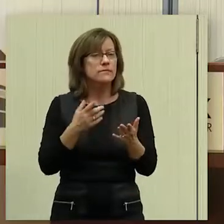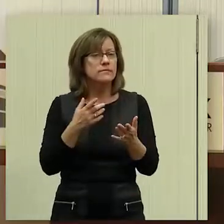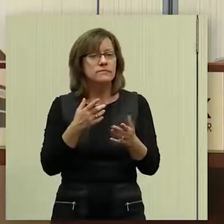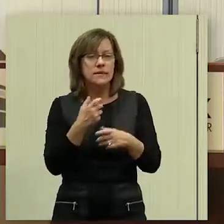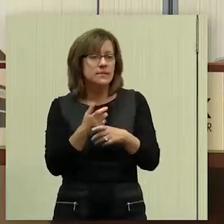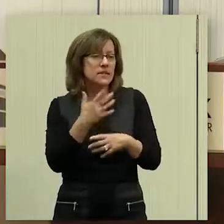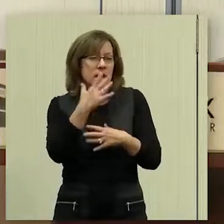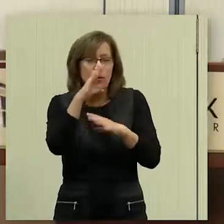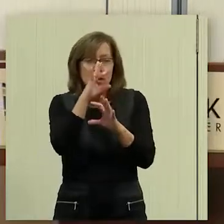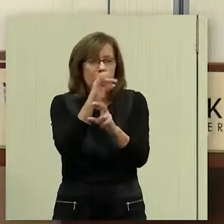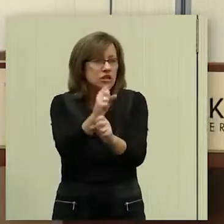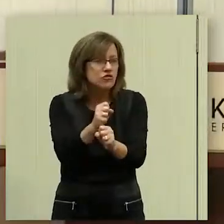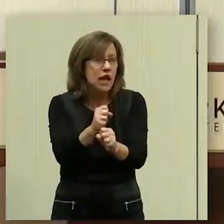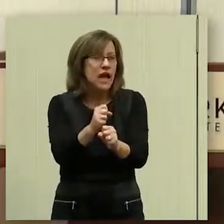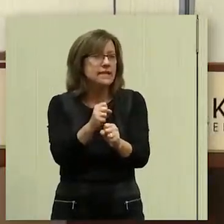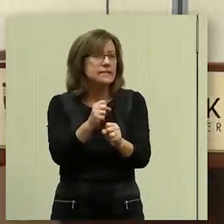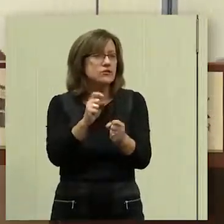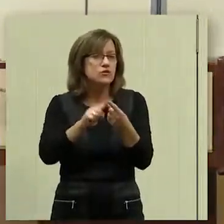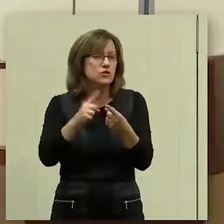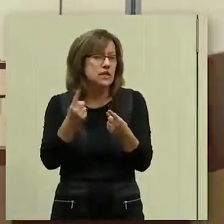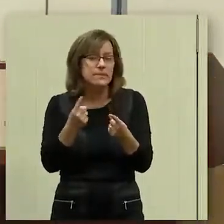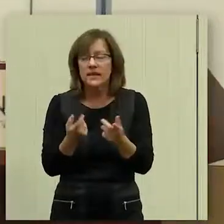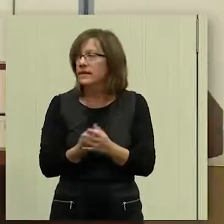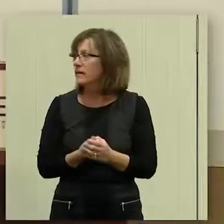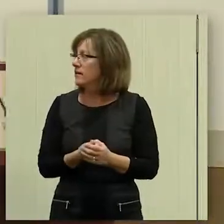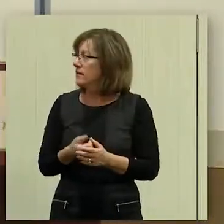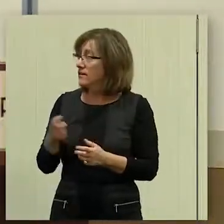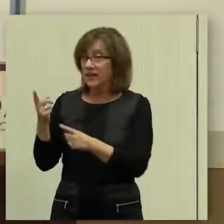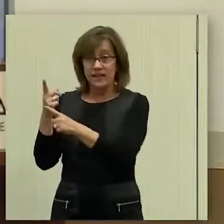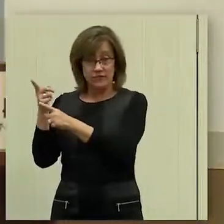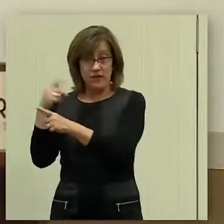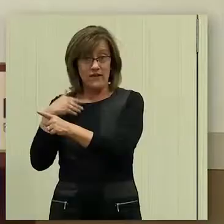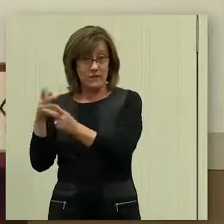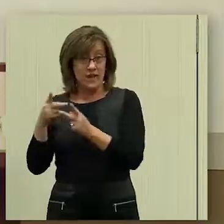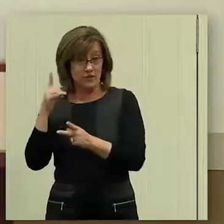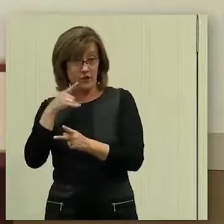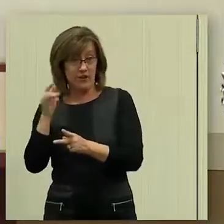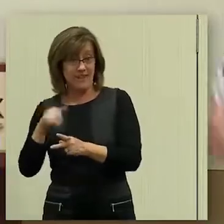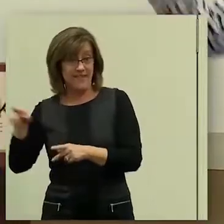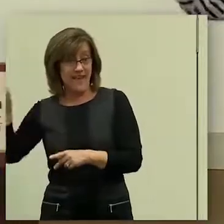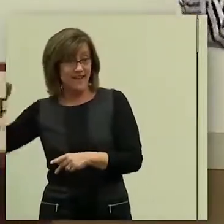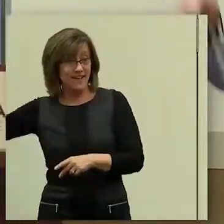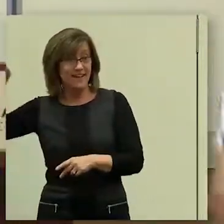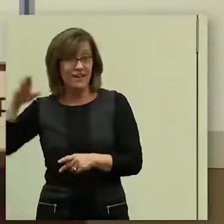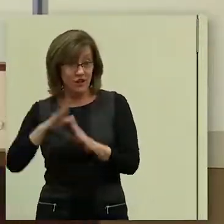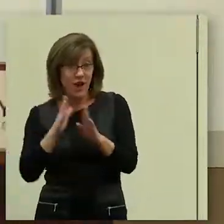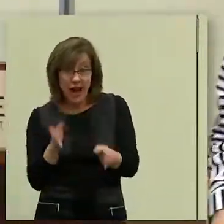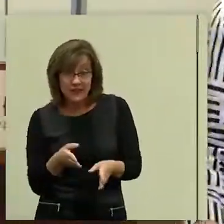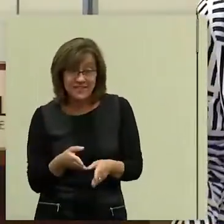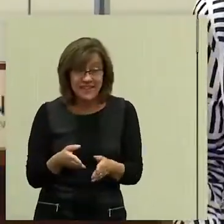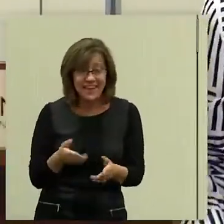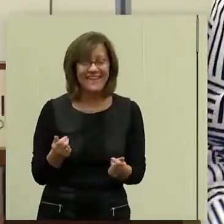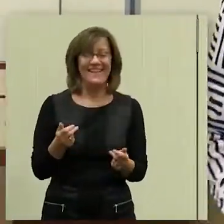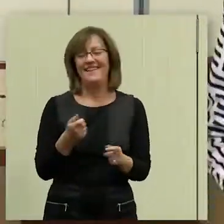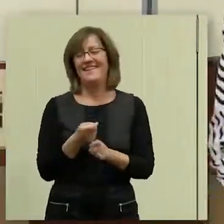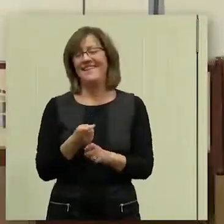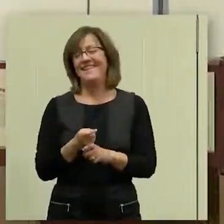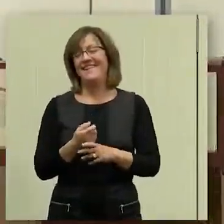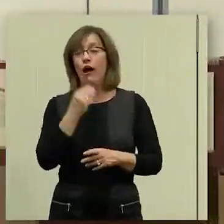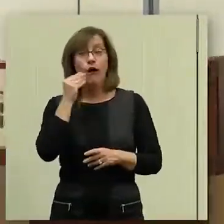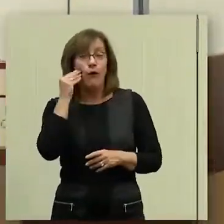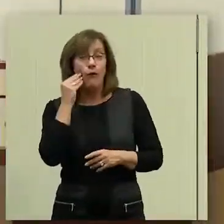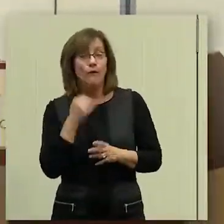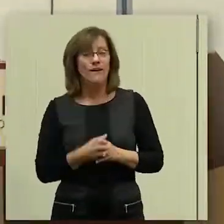other. Any of you have places that look like this? Yeah, my house, at home. Exactly, at home.